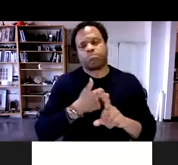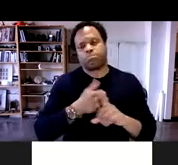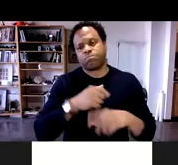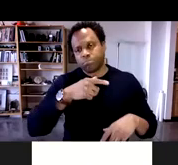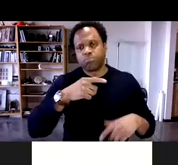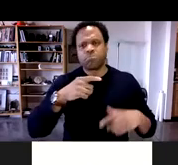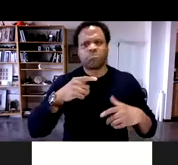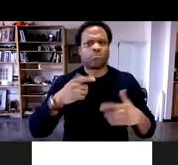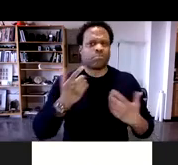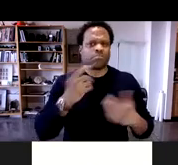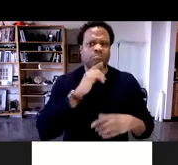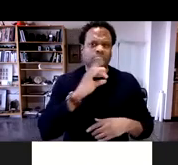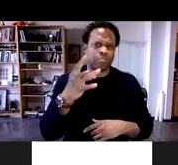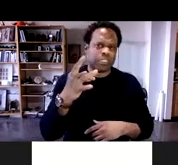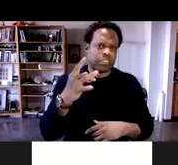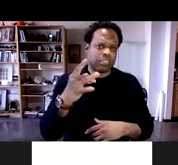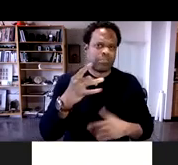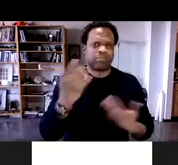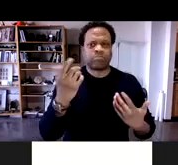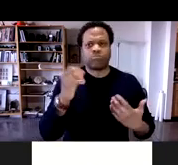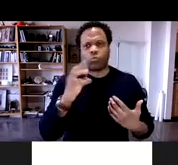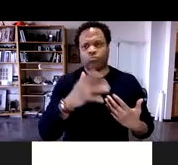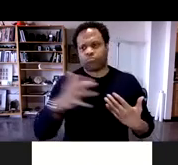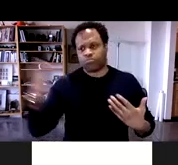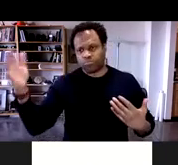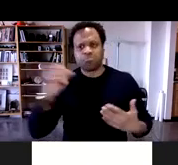As far as late deafened, it means that